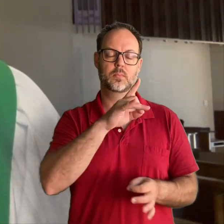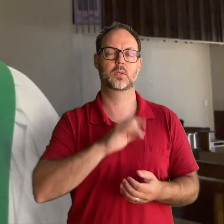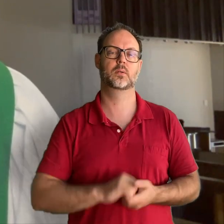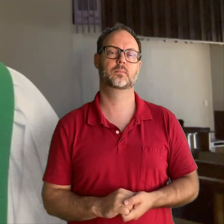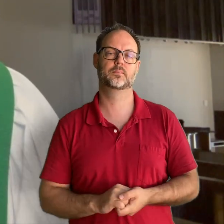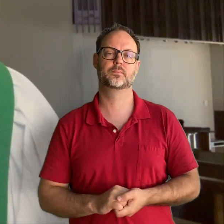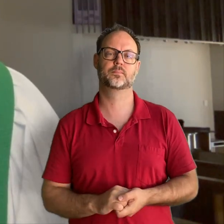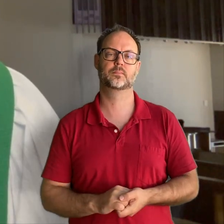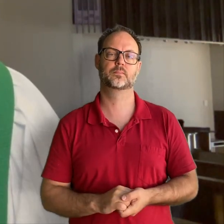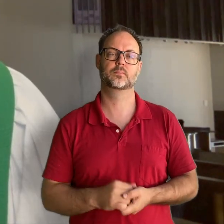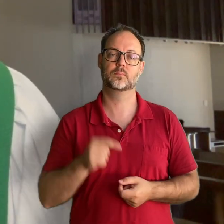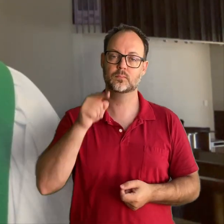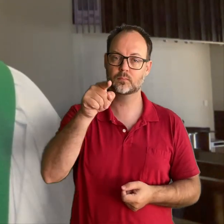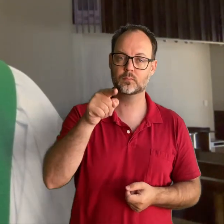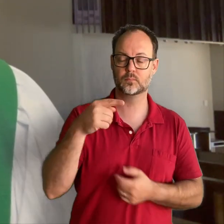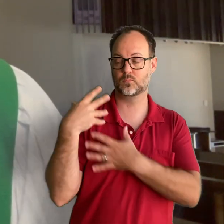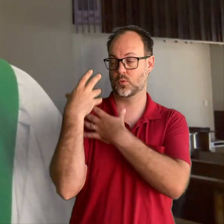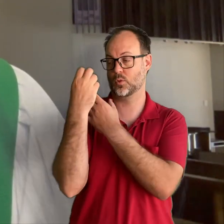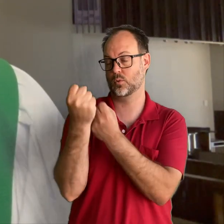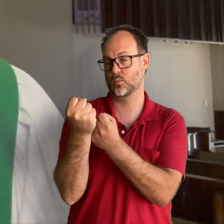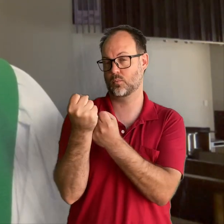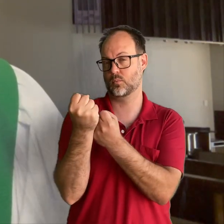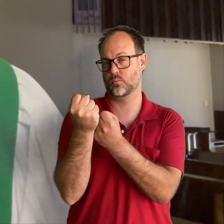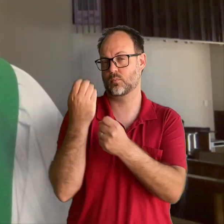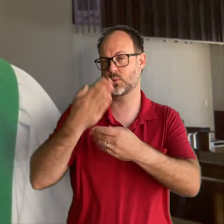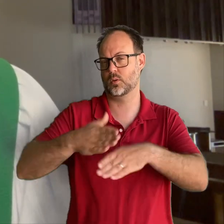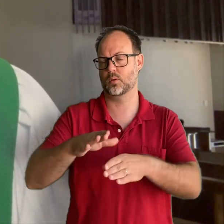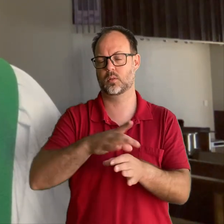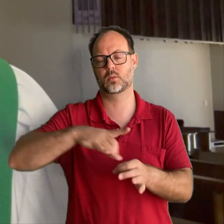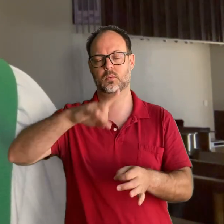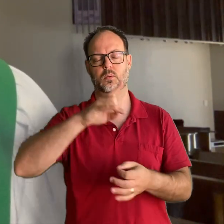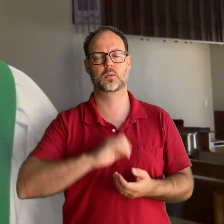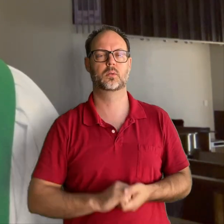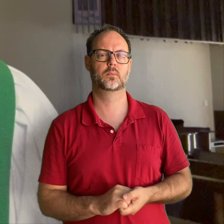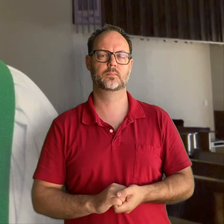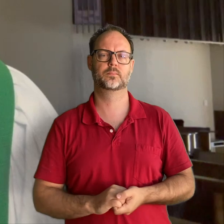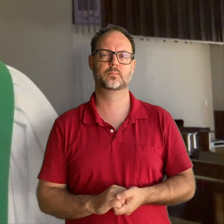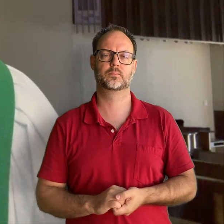Spirit. You are empowered by the Spirit.